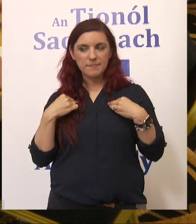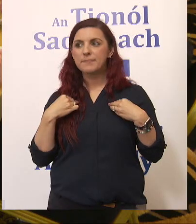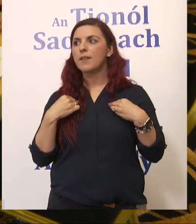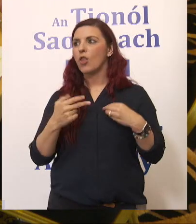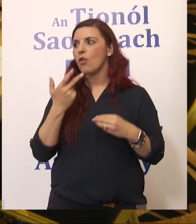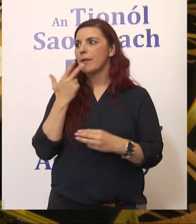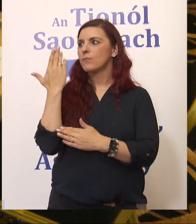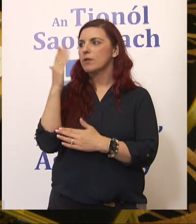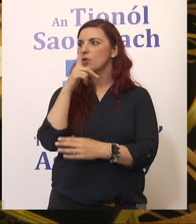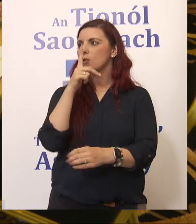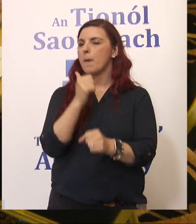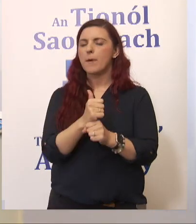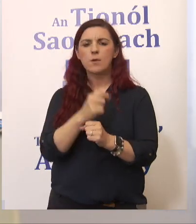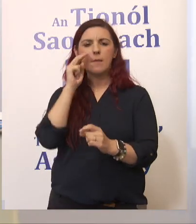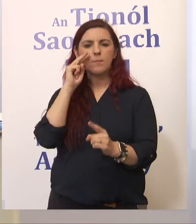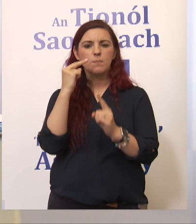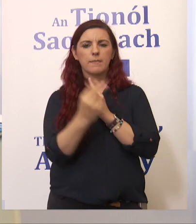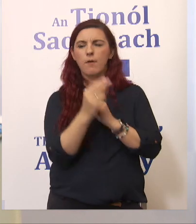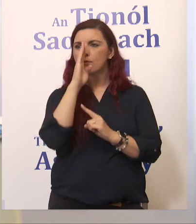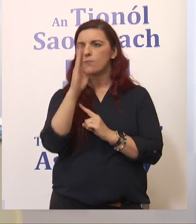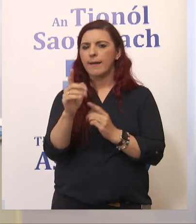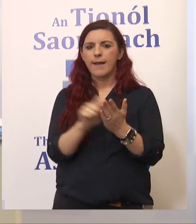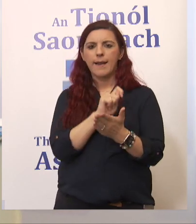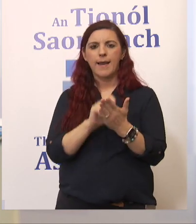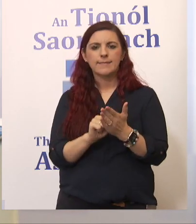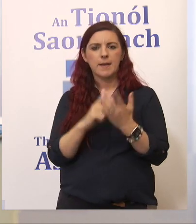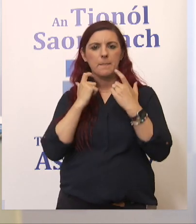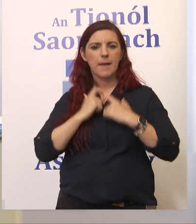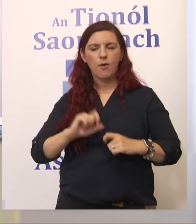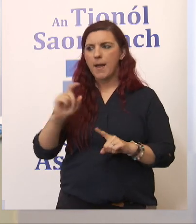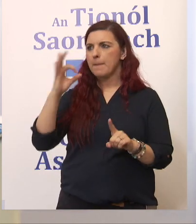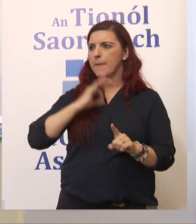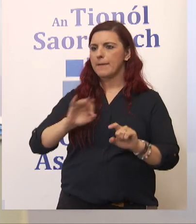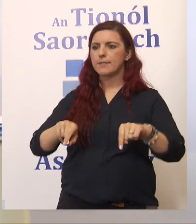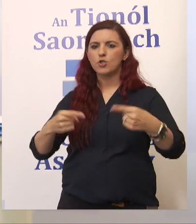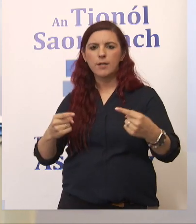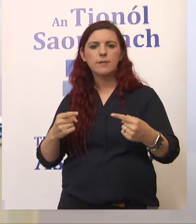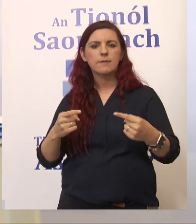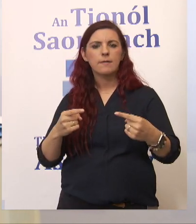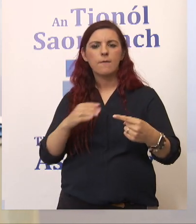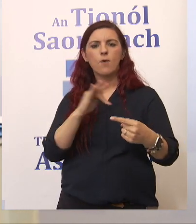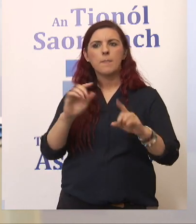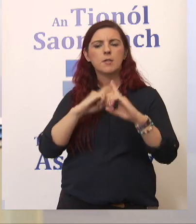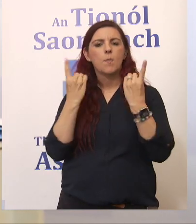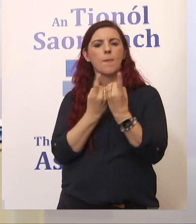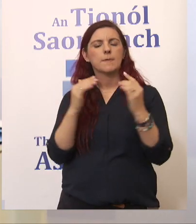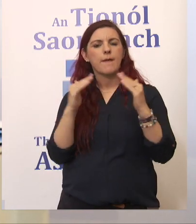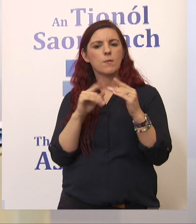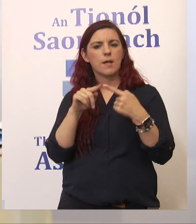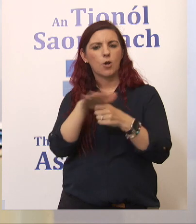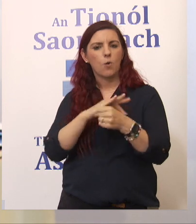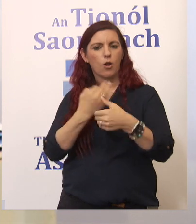We're having a presentation on a perspective of directly elected mayor and its benefits and challenges from the Department of Housing, Local Government